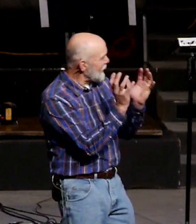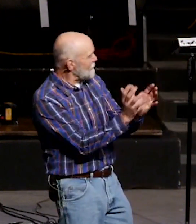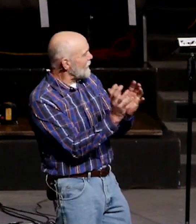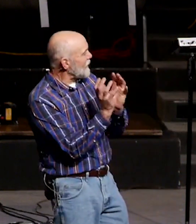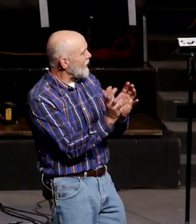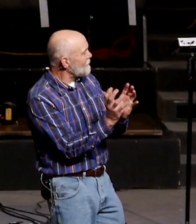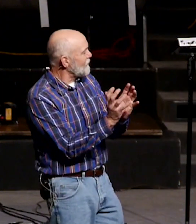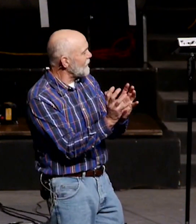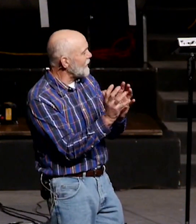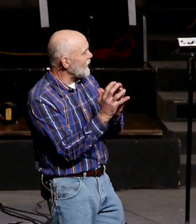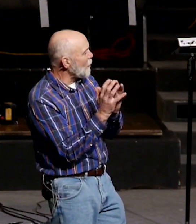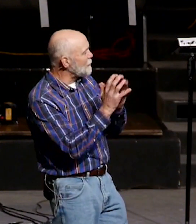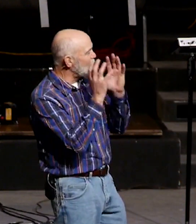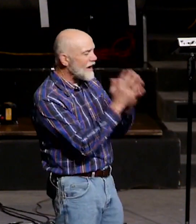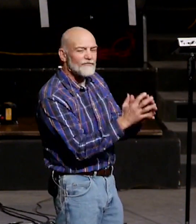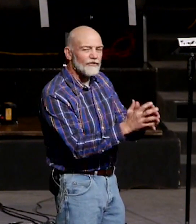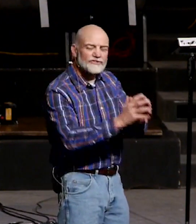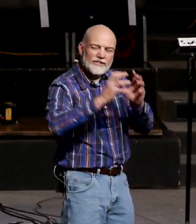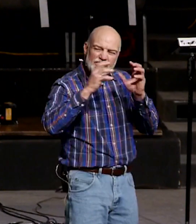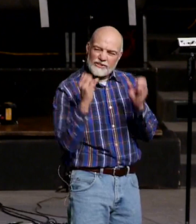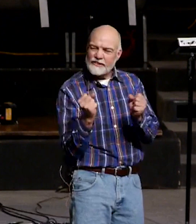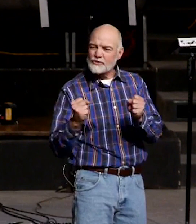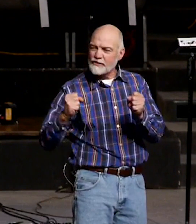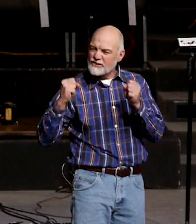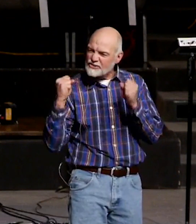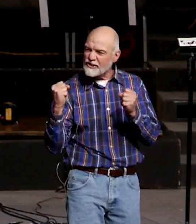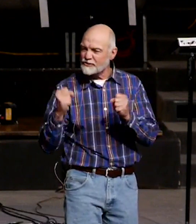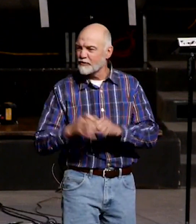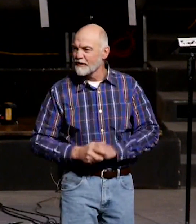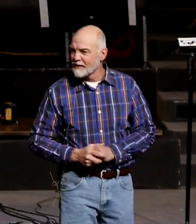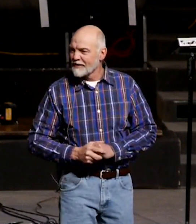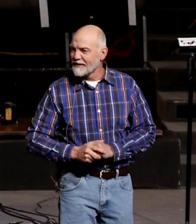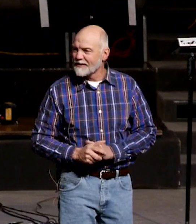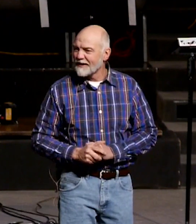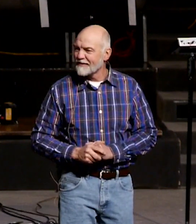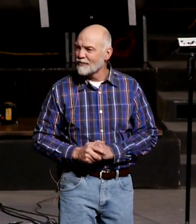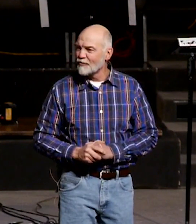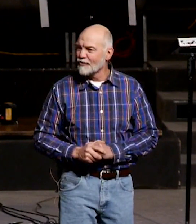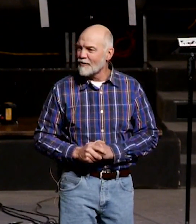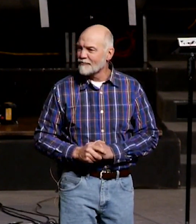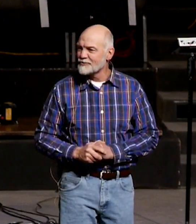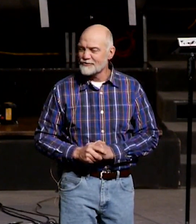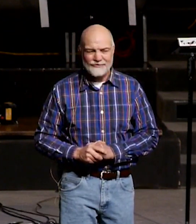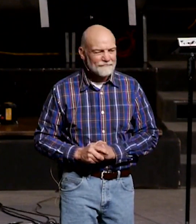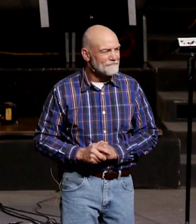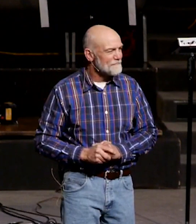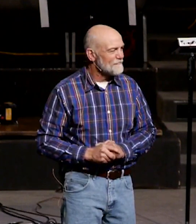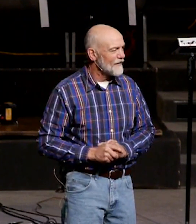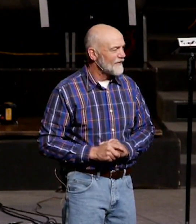trying to emulate in my life. And I hope you find a verse, cling to it, stick to it, and then go out for